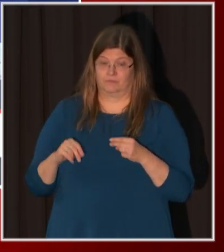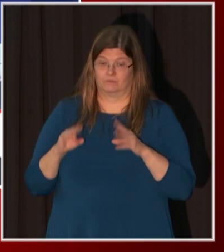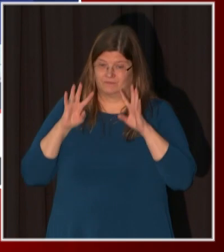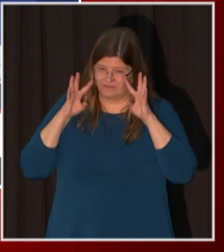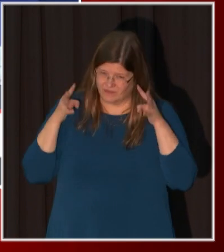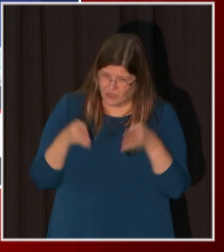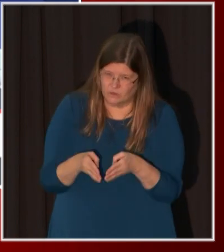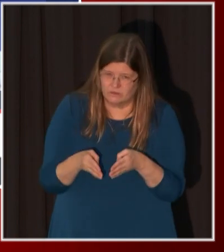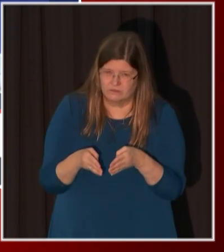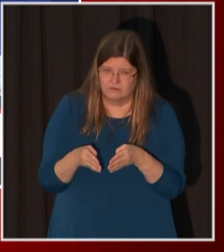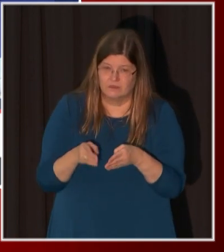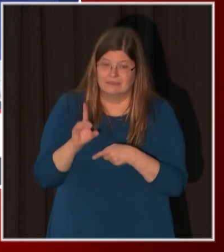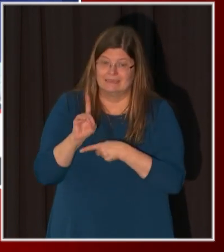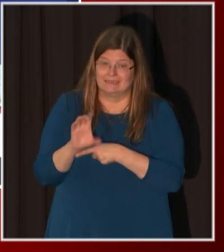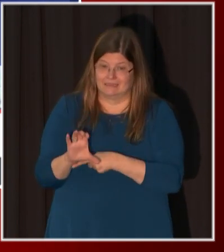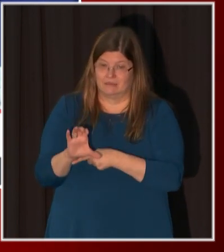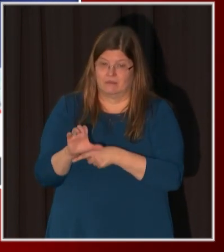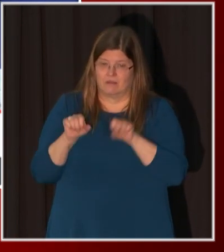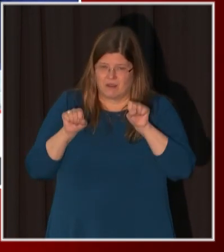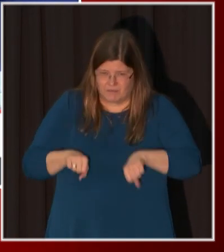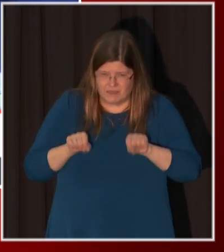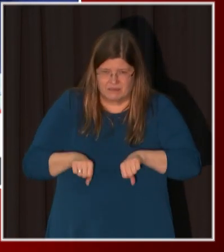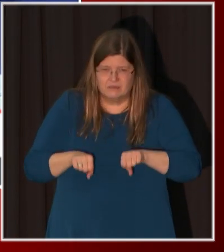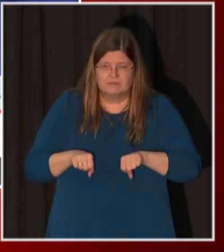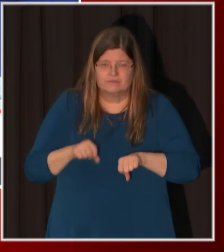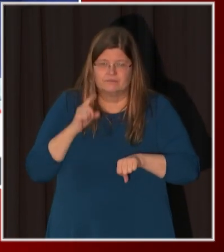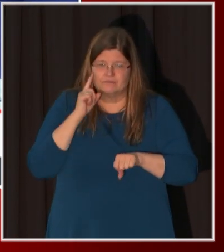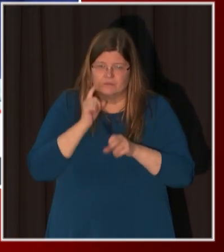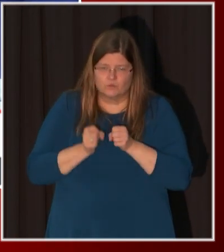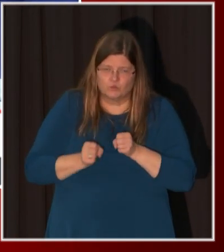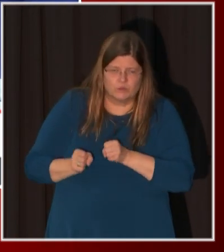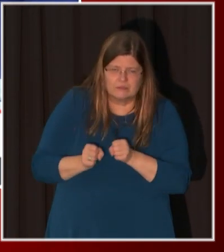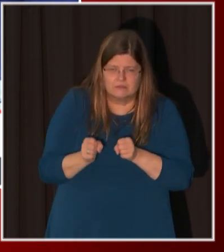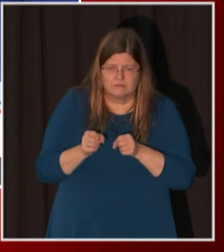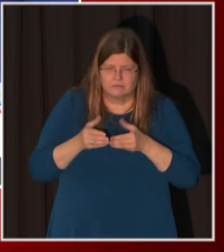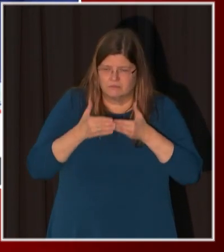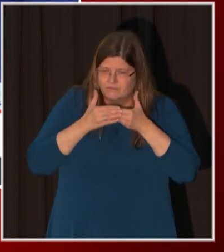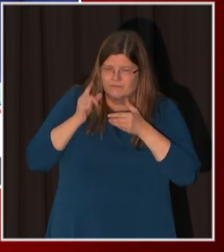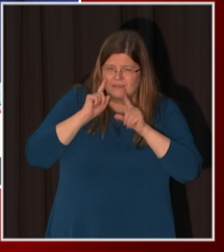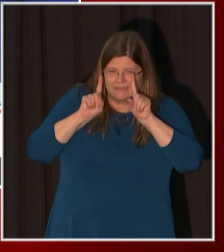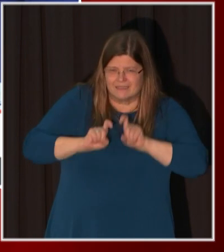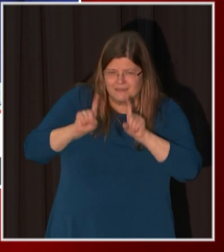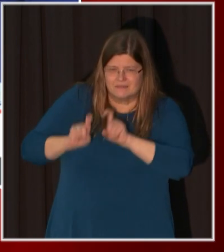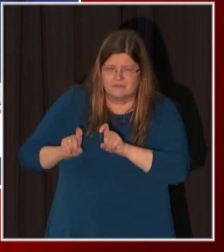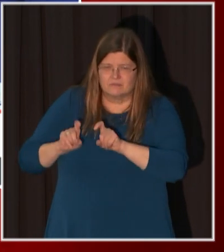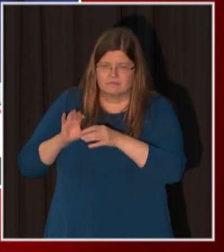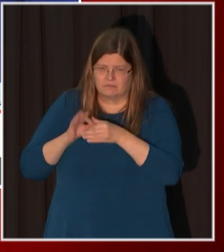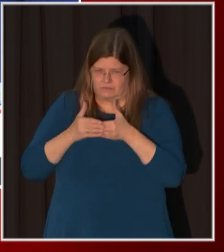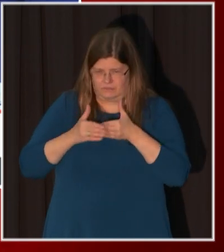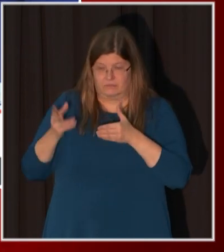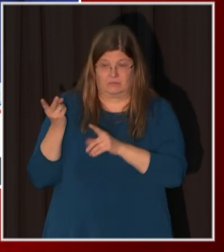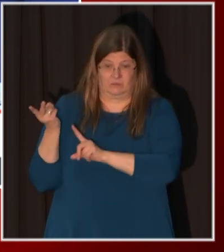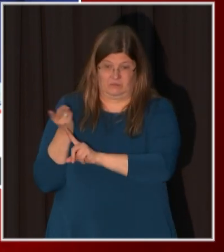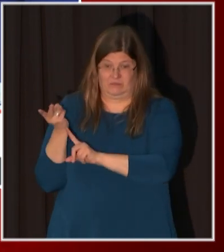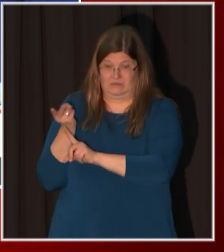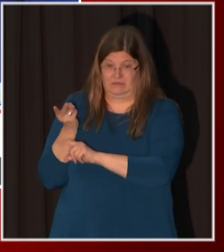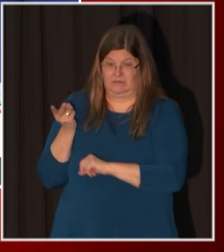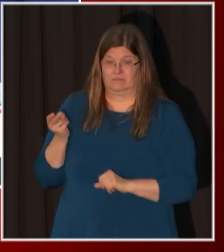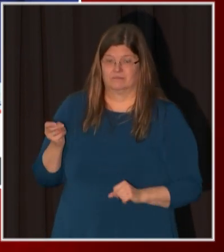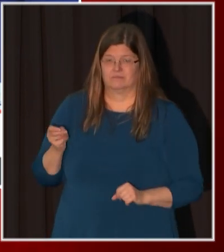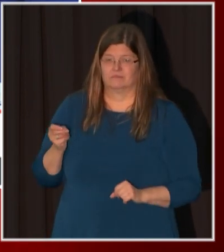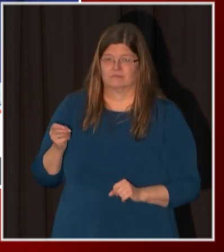capacity, our strategies for testing moving forward. They are participating in